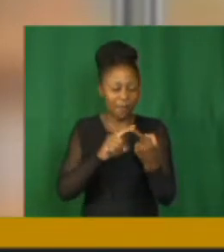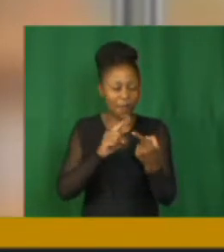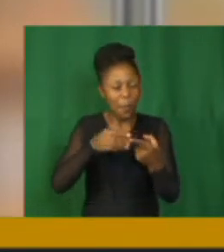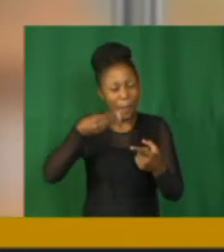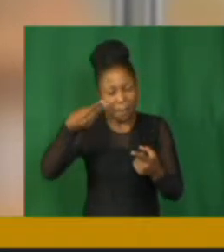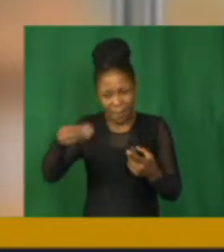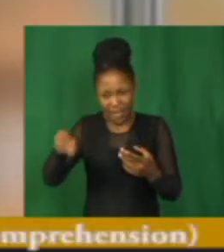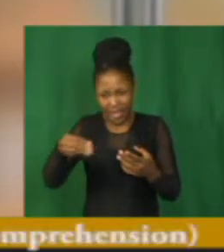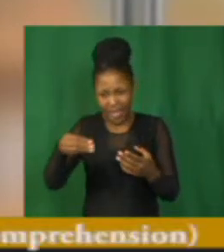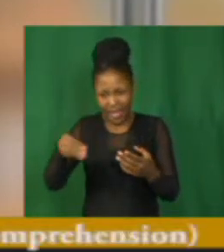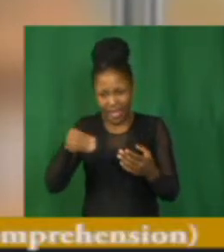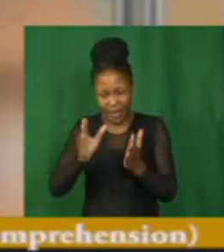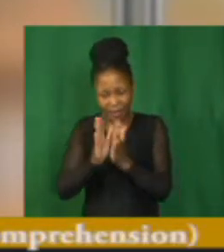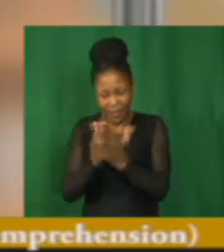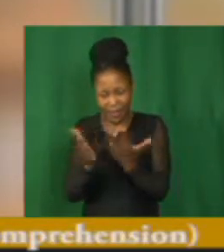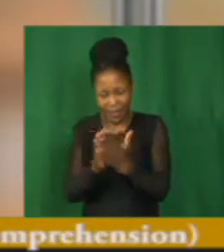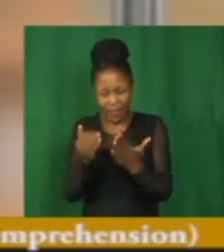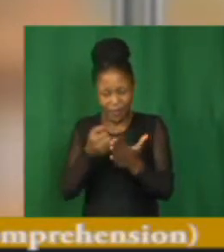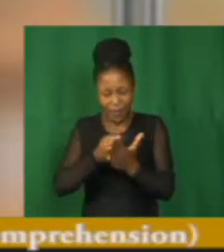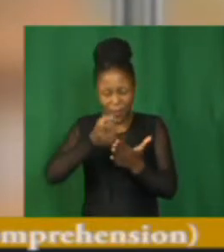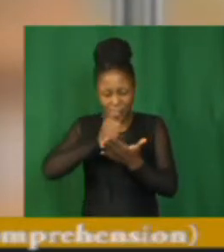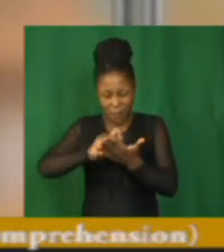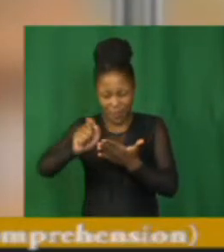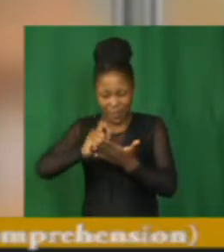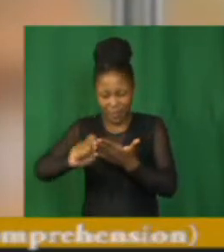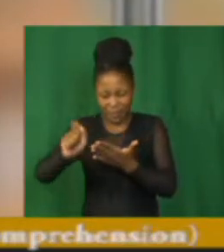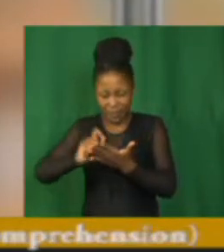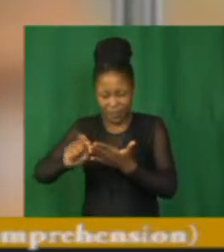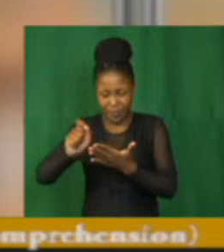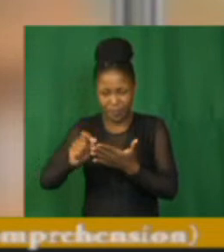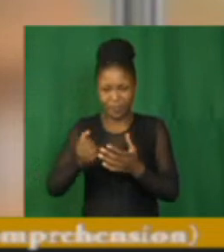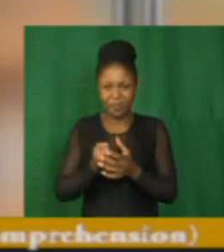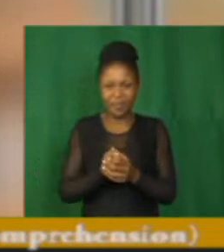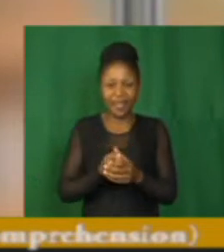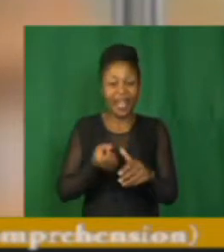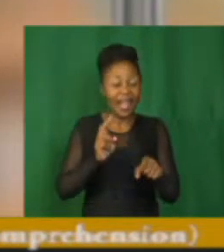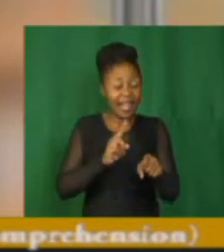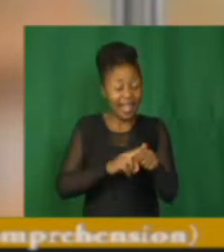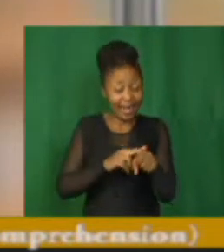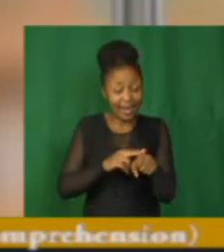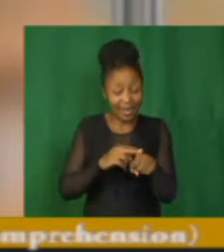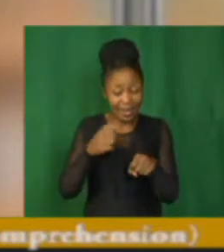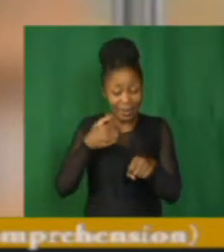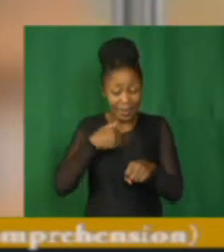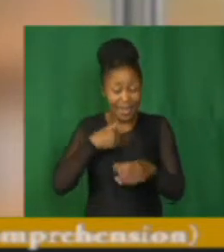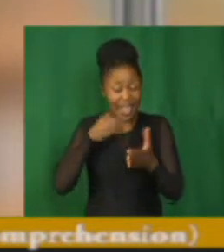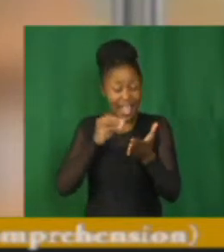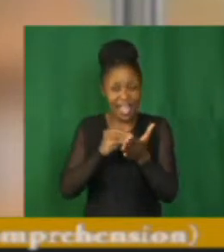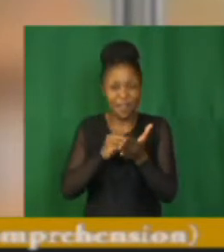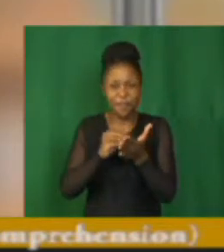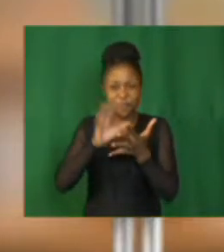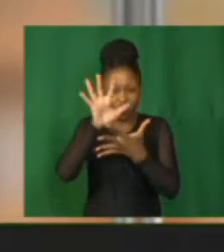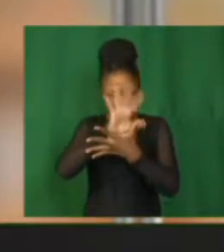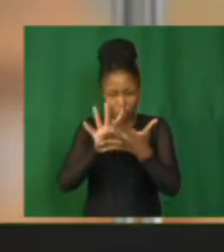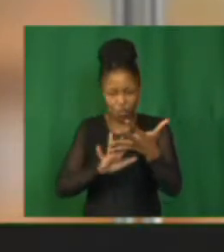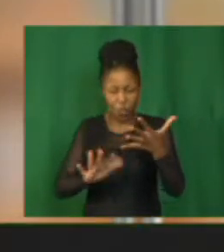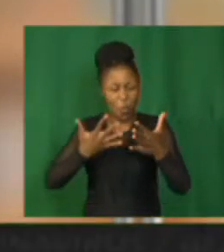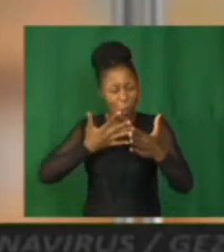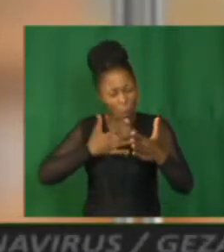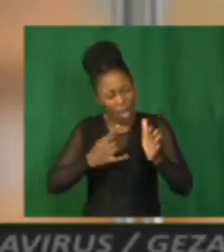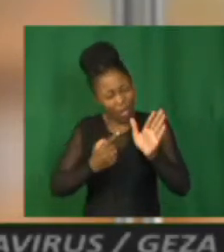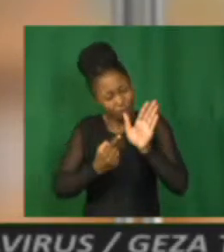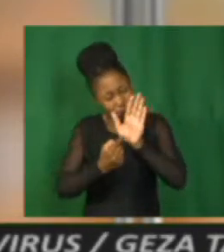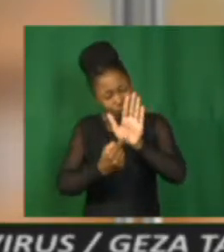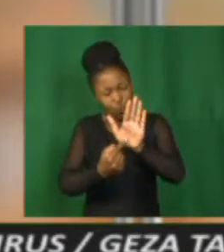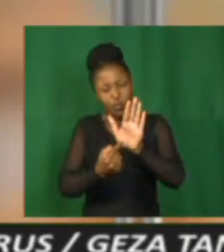exercise book. Of course, we are going to use a story here to illustrate and demonstrate how to